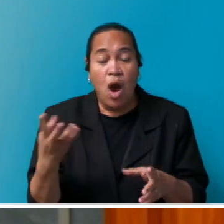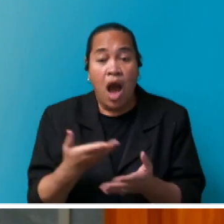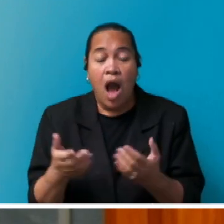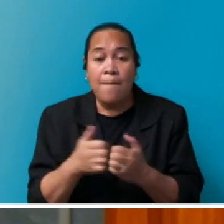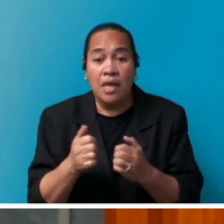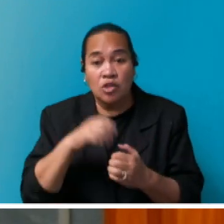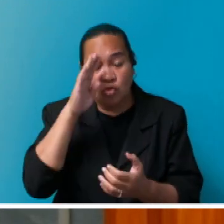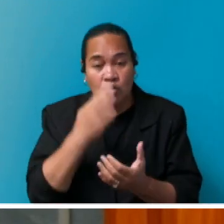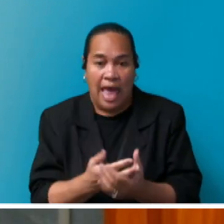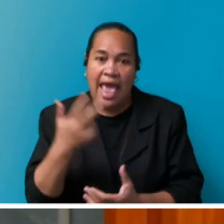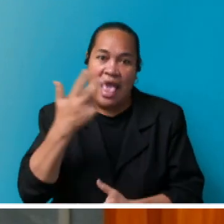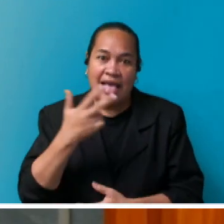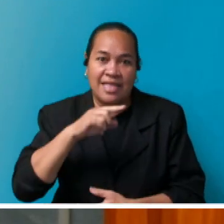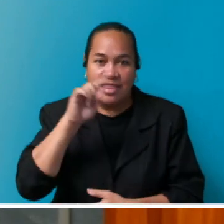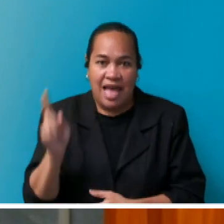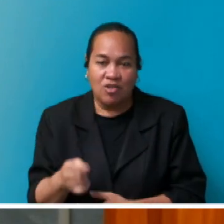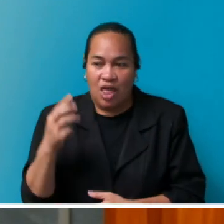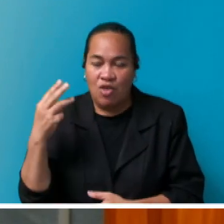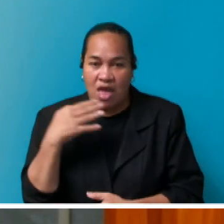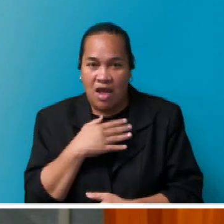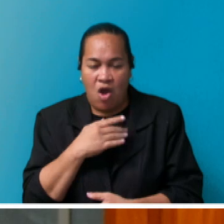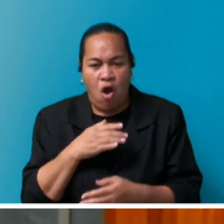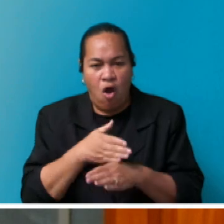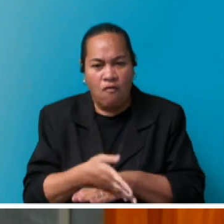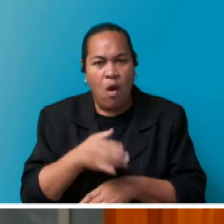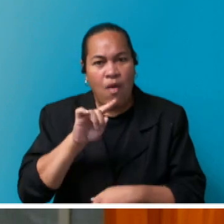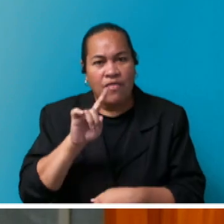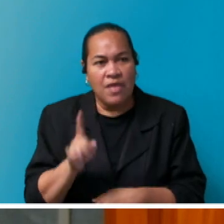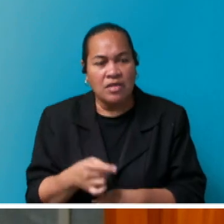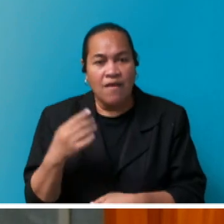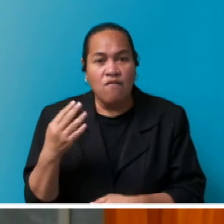18,300 students nationwide, with over